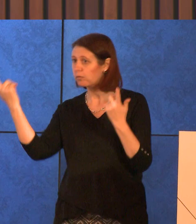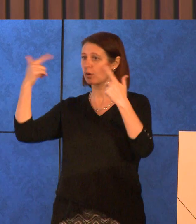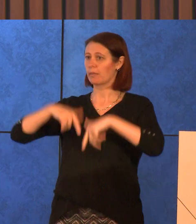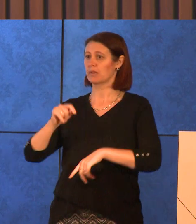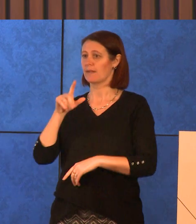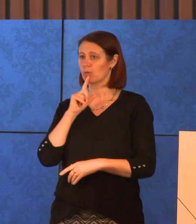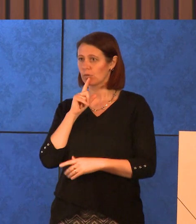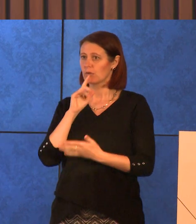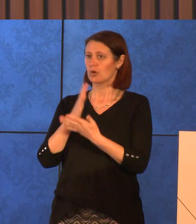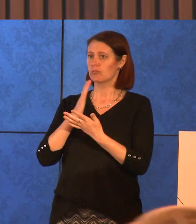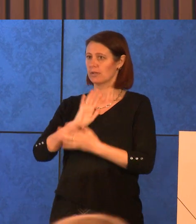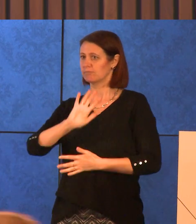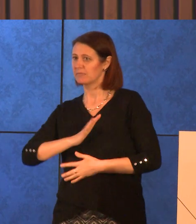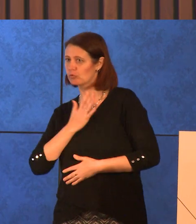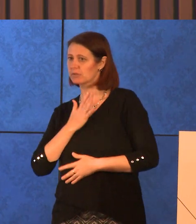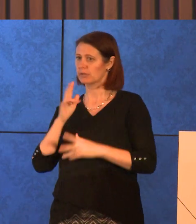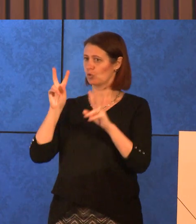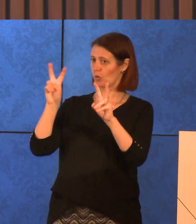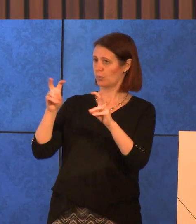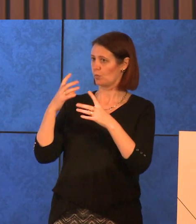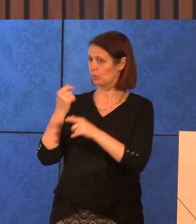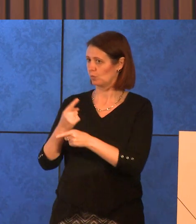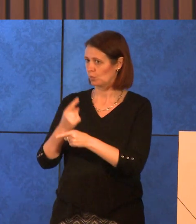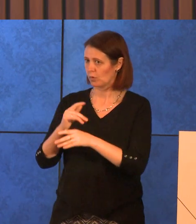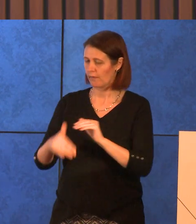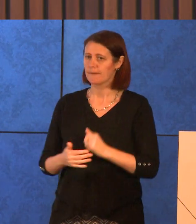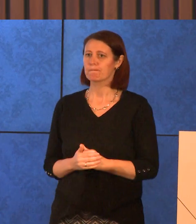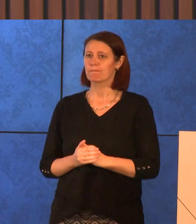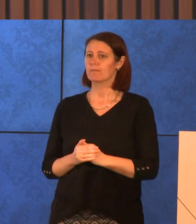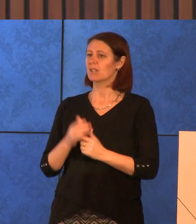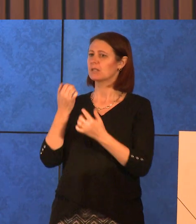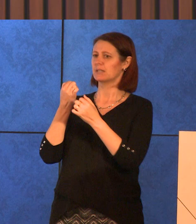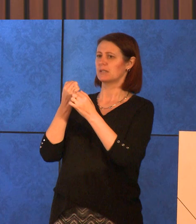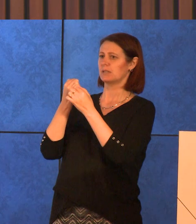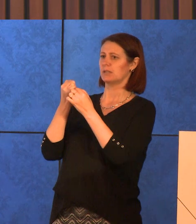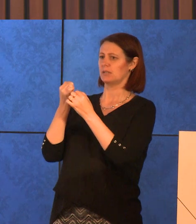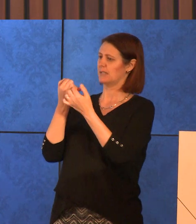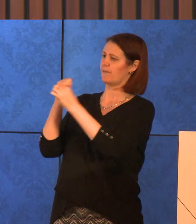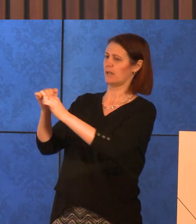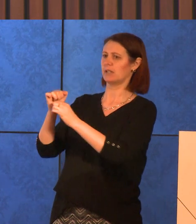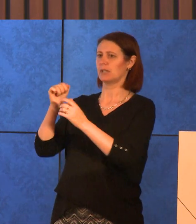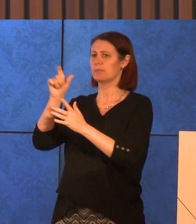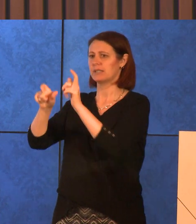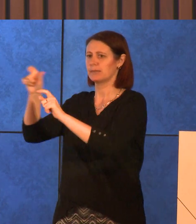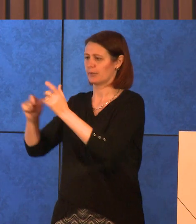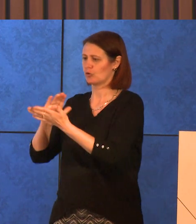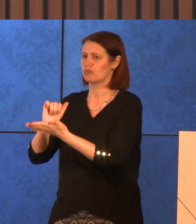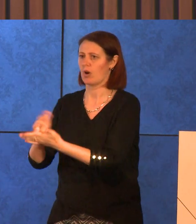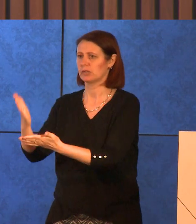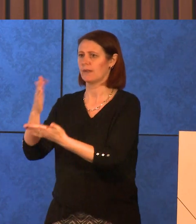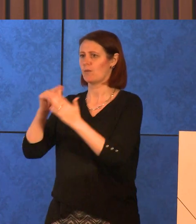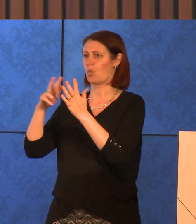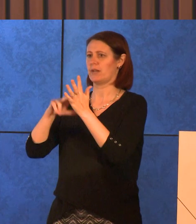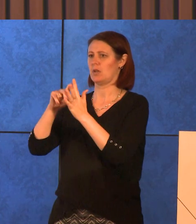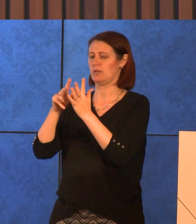this afternoon. It's a very interesting topic that we've got here, which is all about defending participant rights and navigating the NDIS.